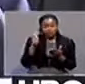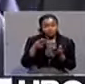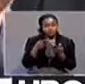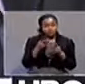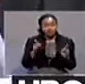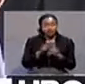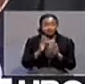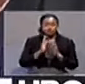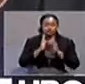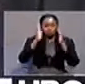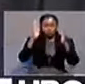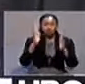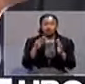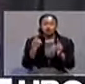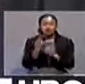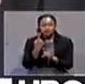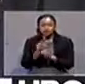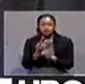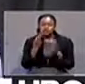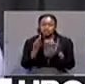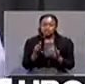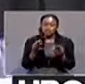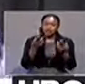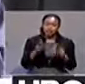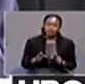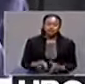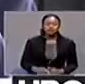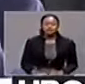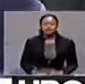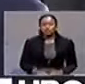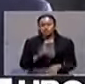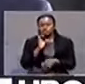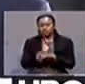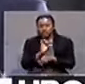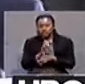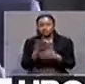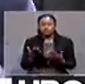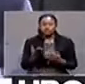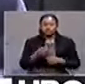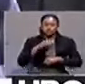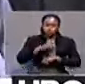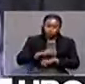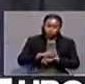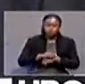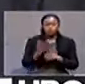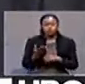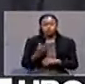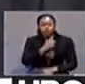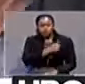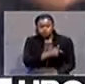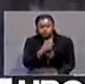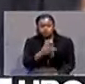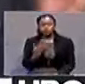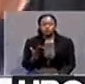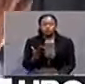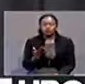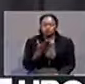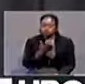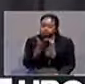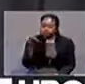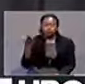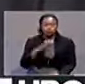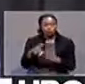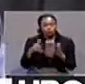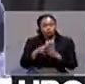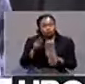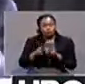there are landmarks in churches, schools, hospitals, you say what? They are there for everybody to